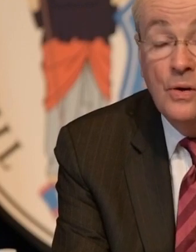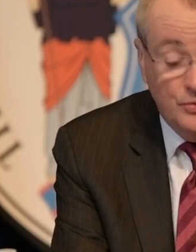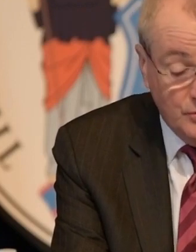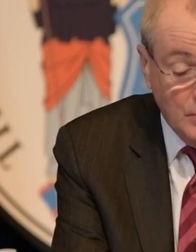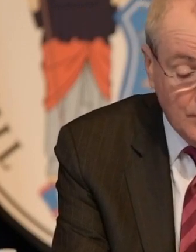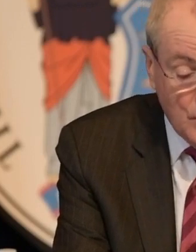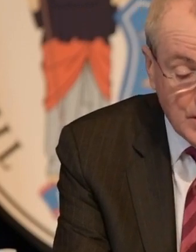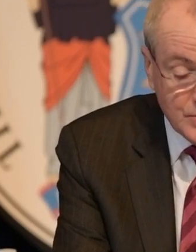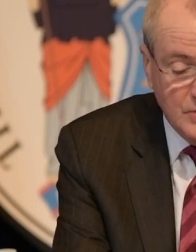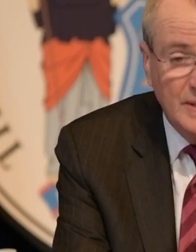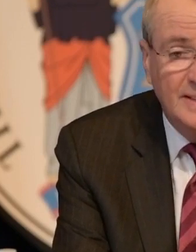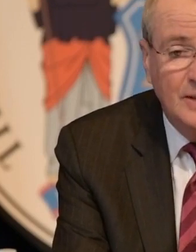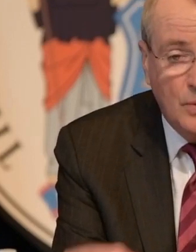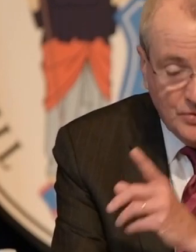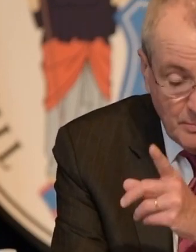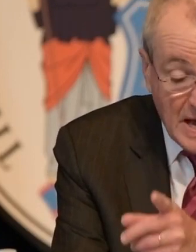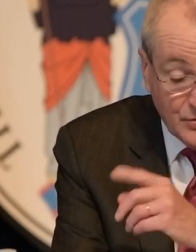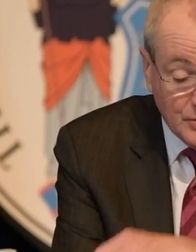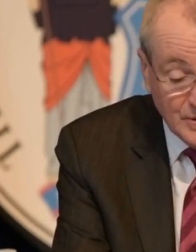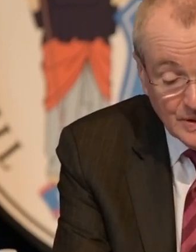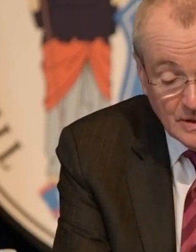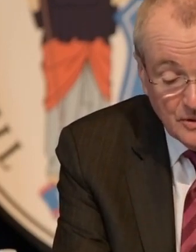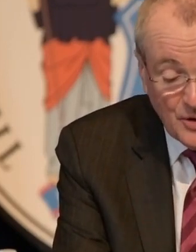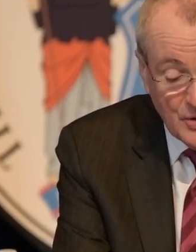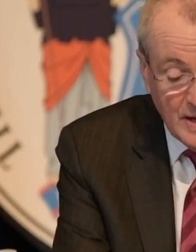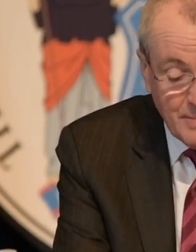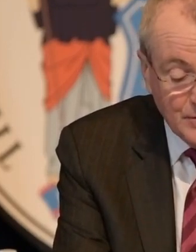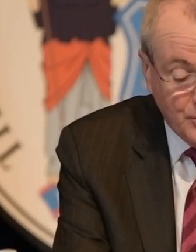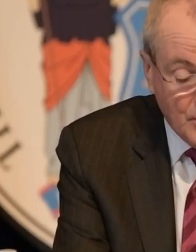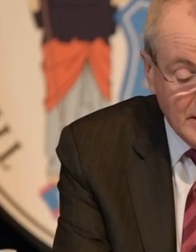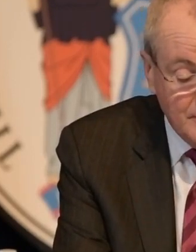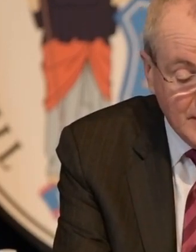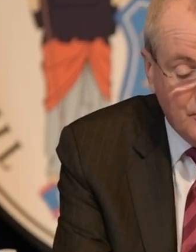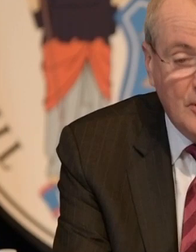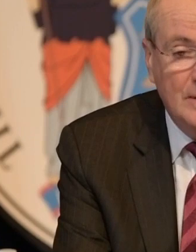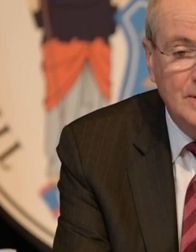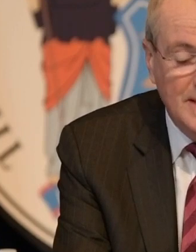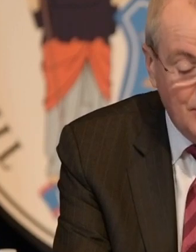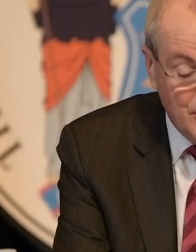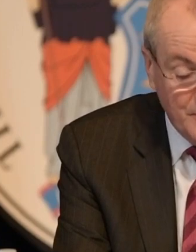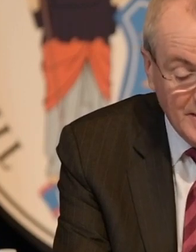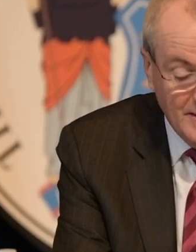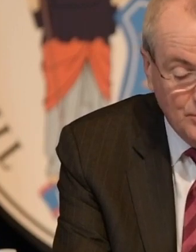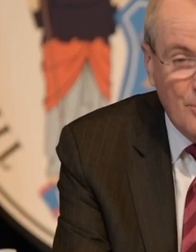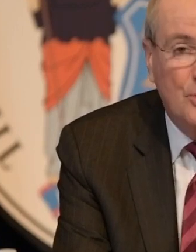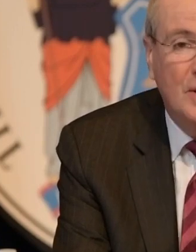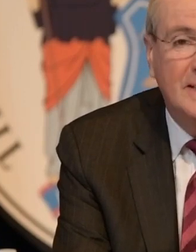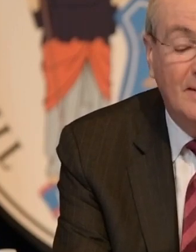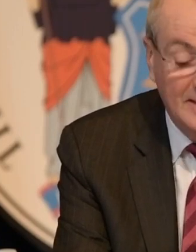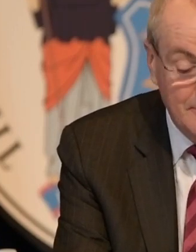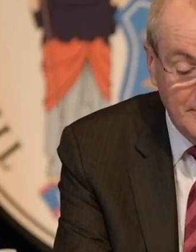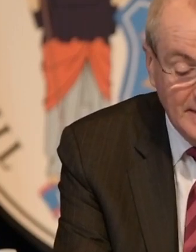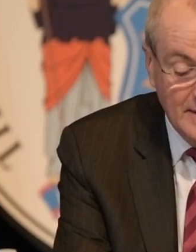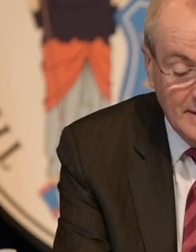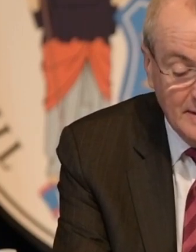Among those we have lost was Ambassador Fode Mansoure of Franklin Township, Somerset